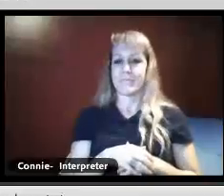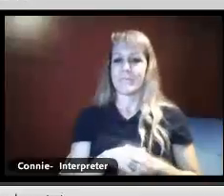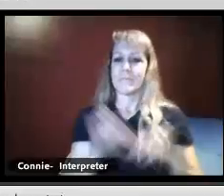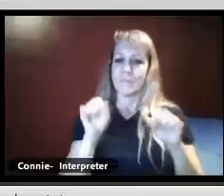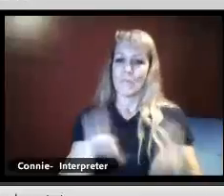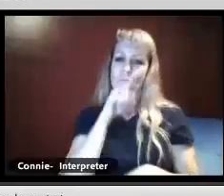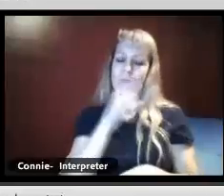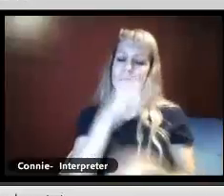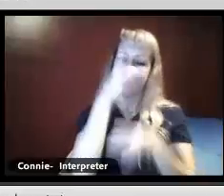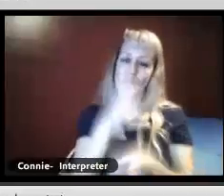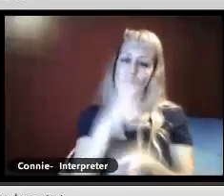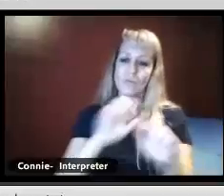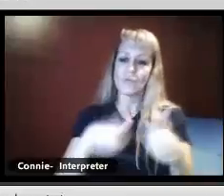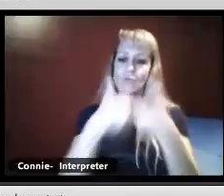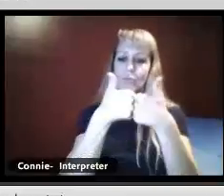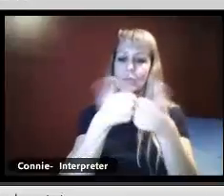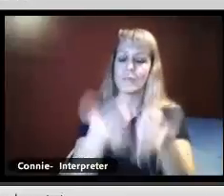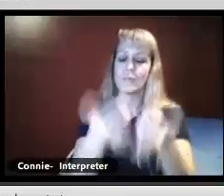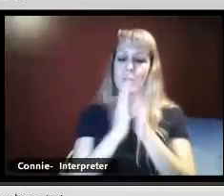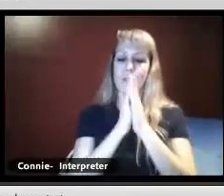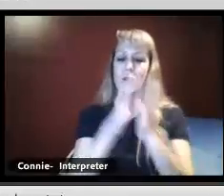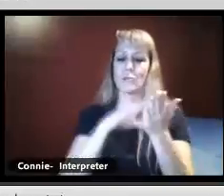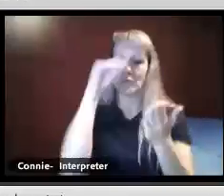interesting challenge to ask students